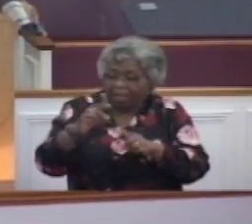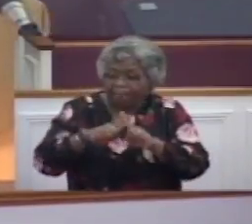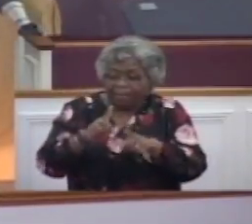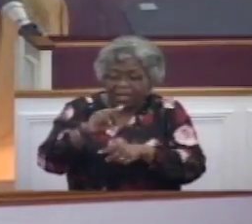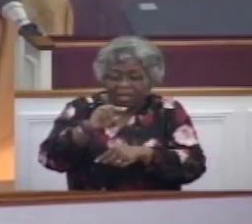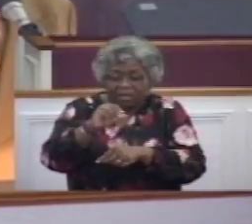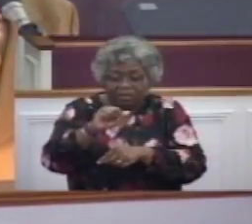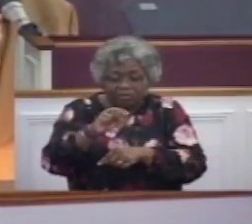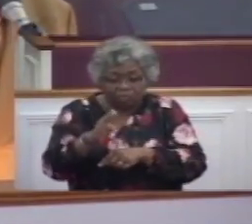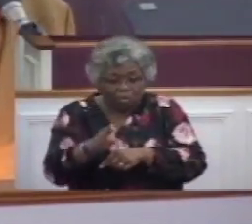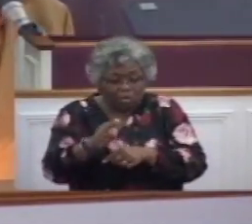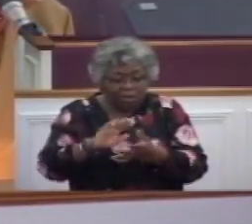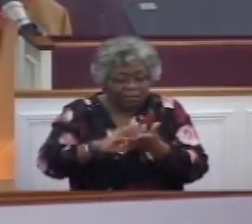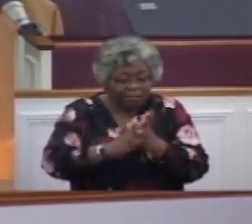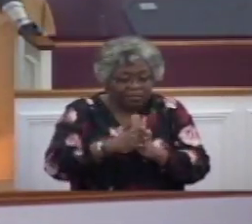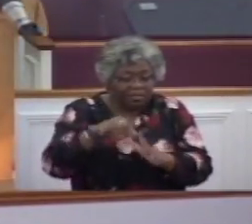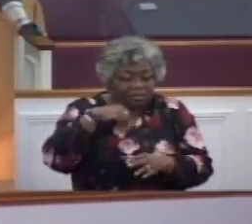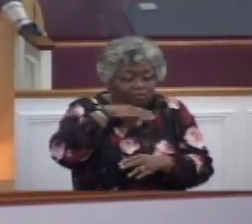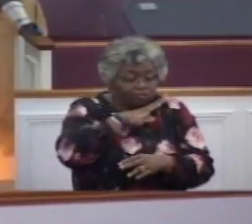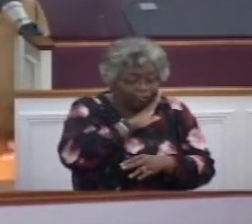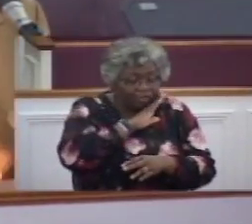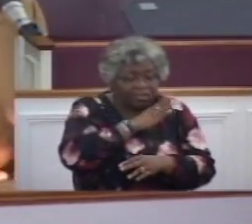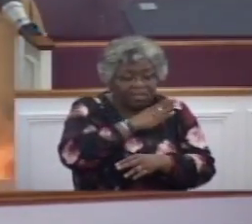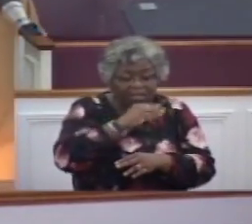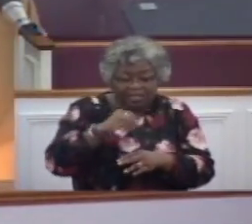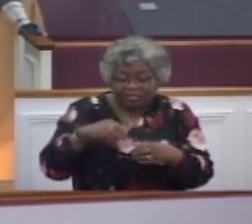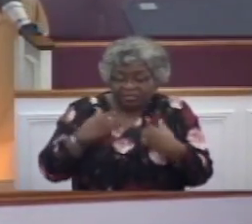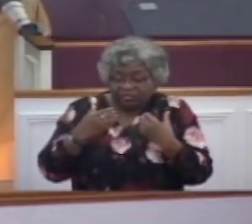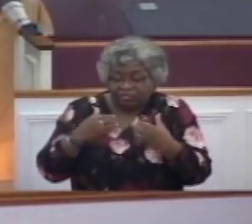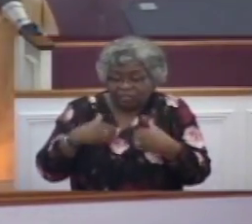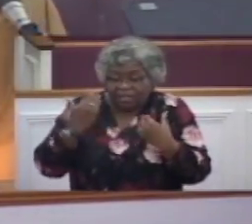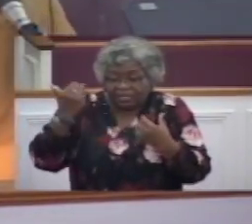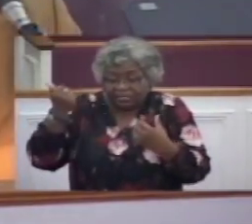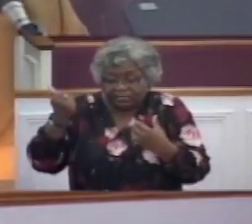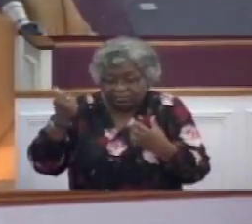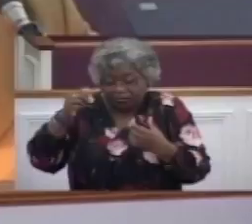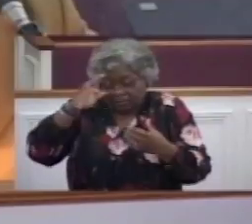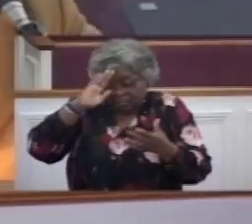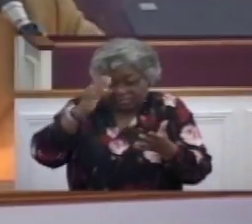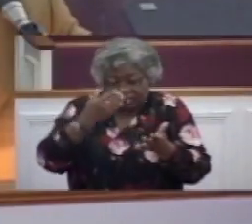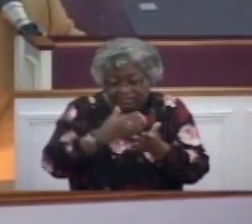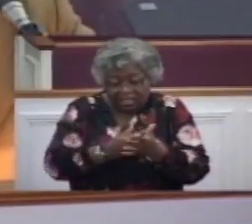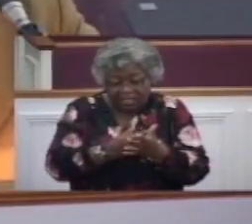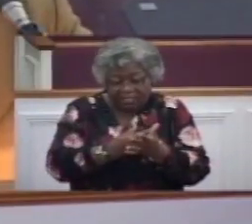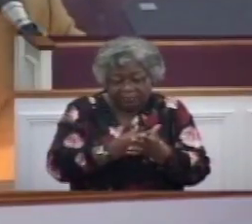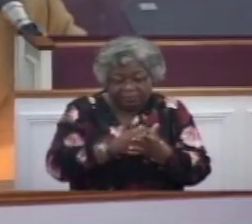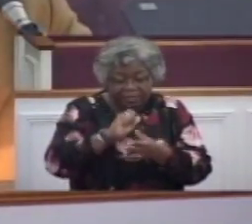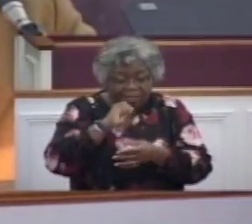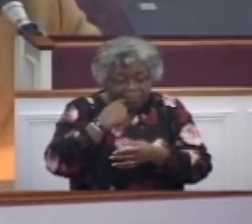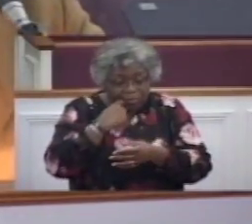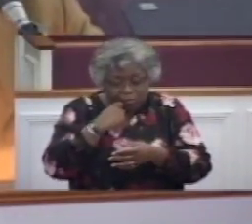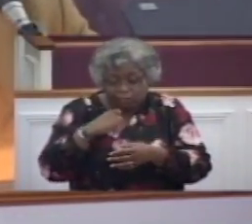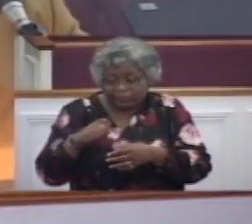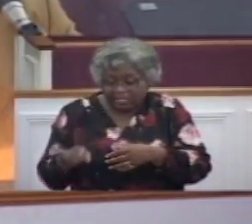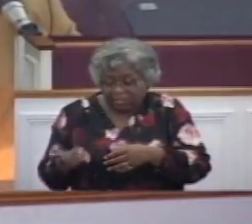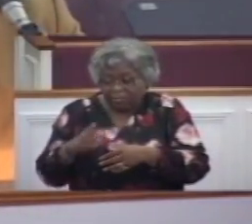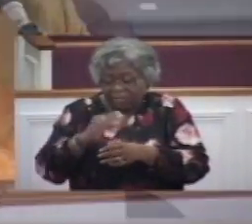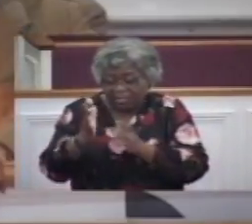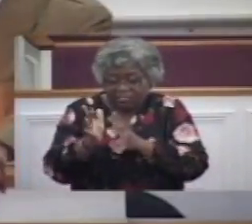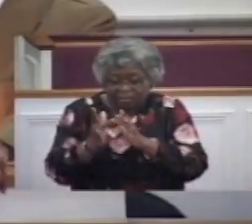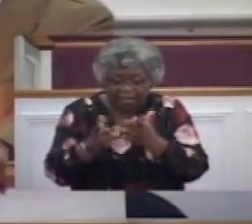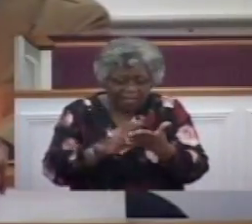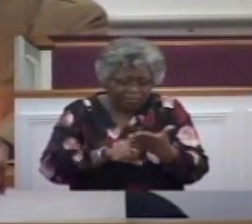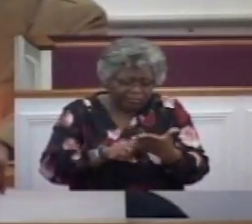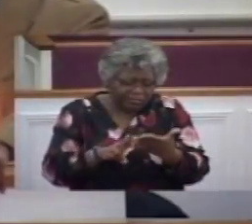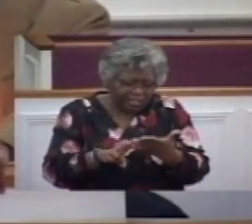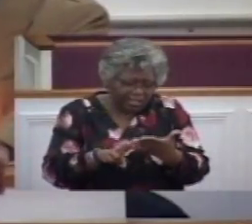Noah got drunk, and his youngest son abused him. And the Bible